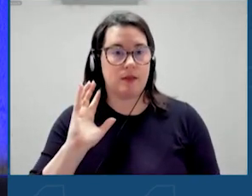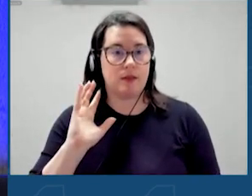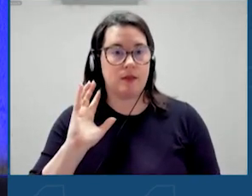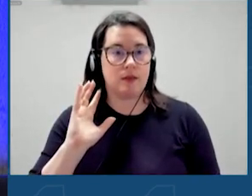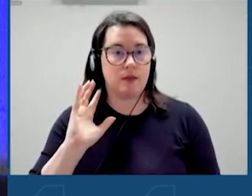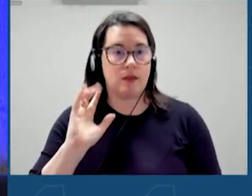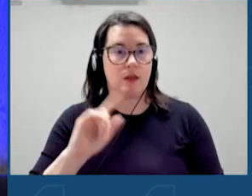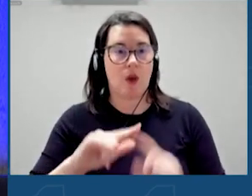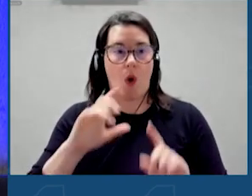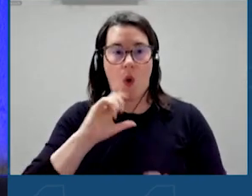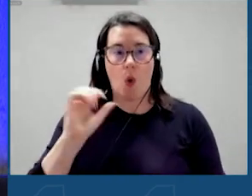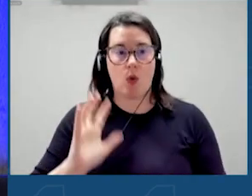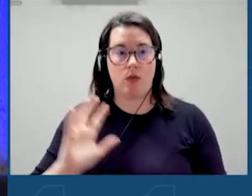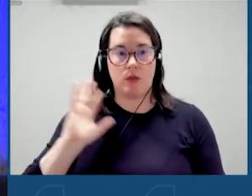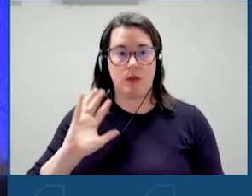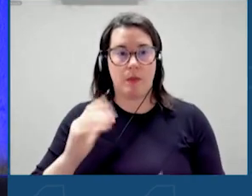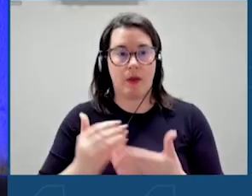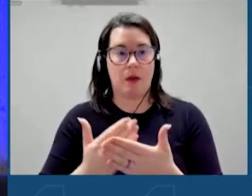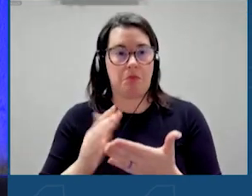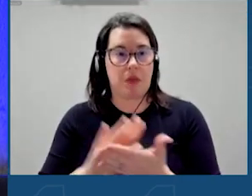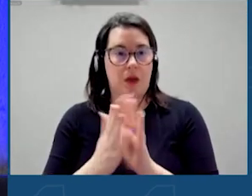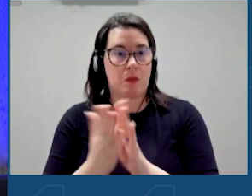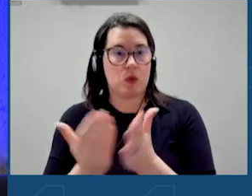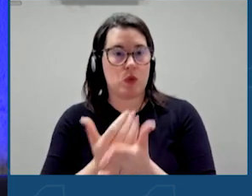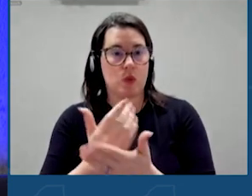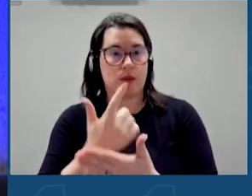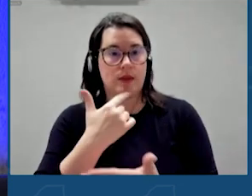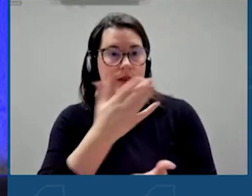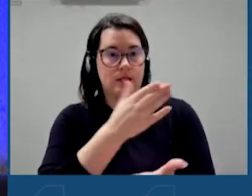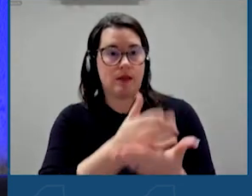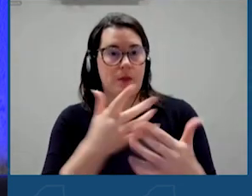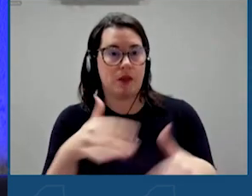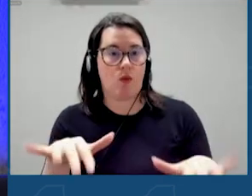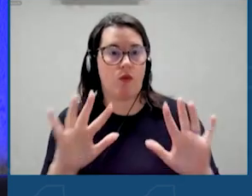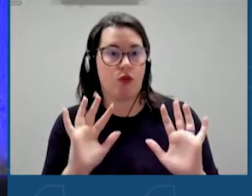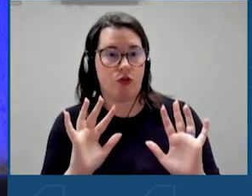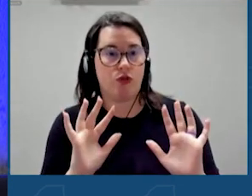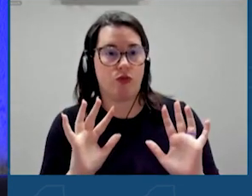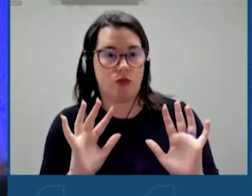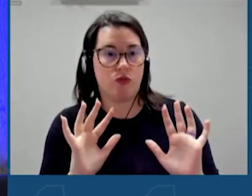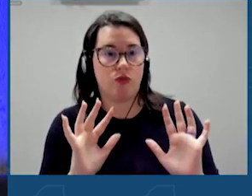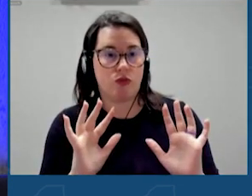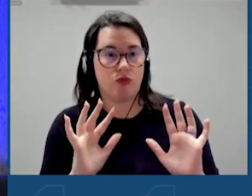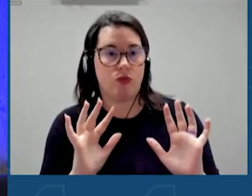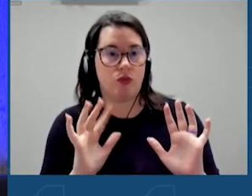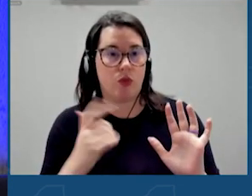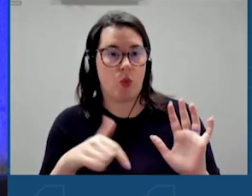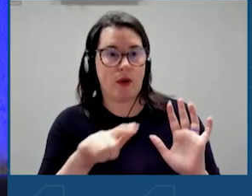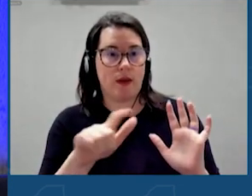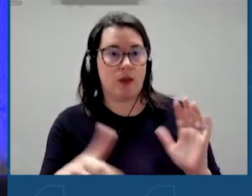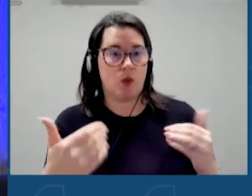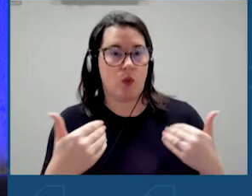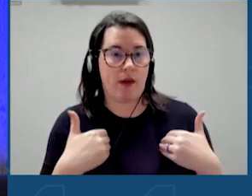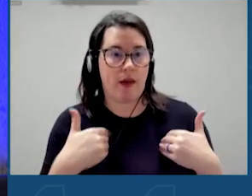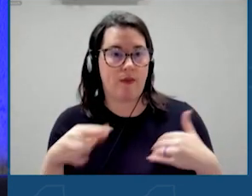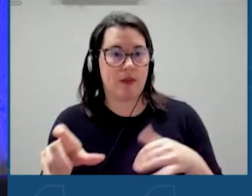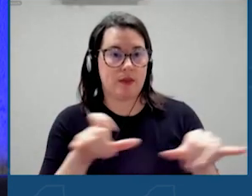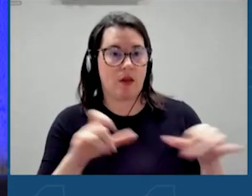new ways, and saying, stop, it's over. We need to have this common